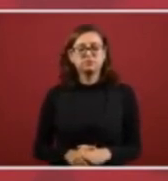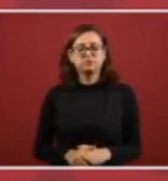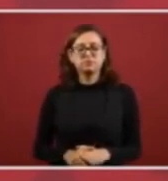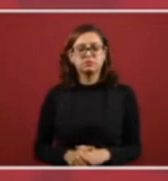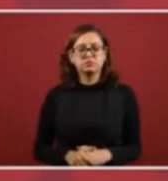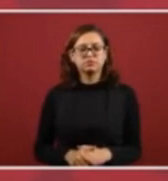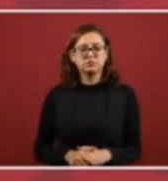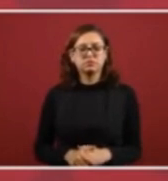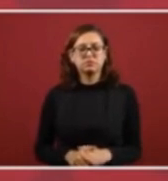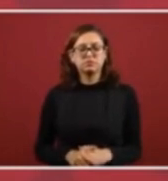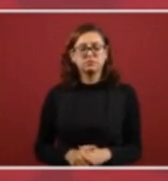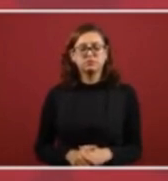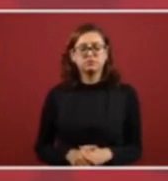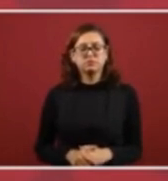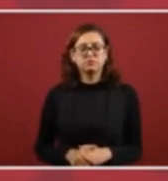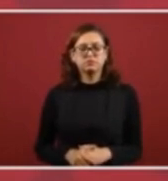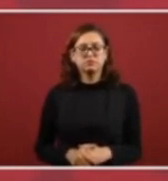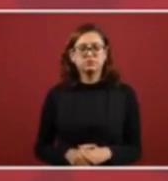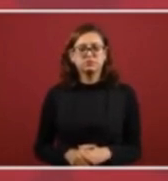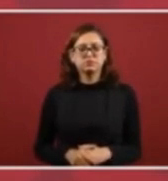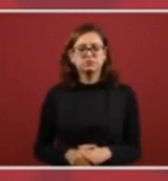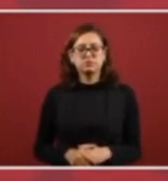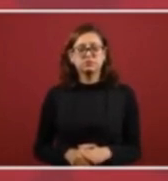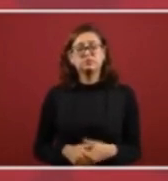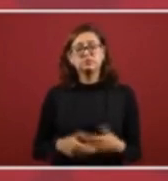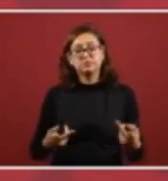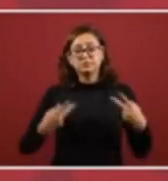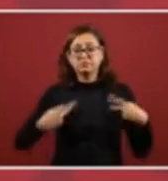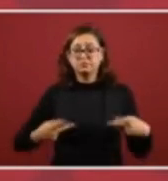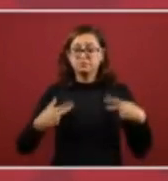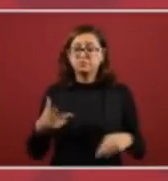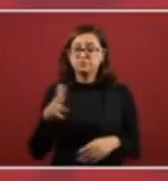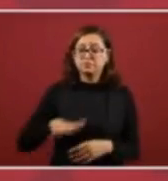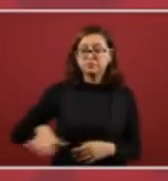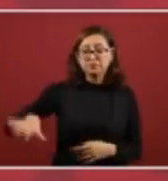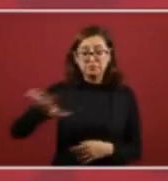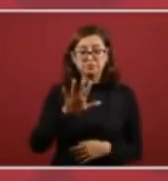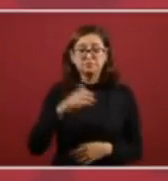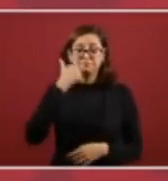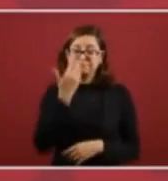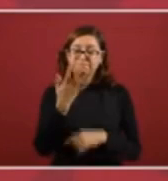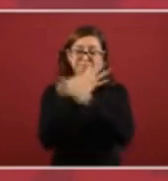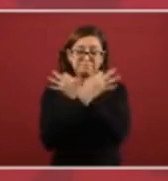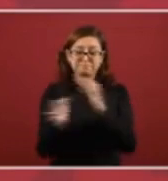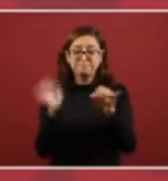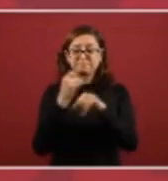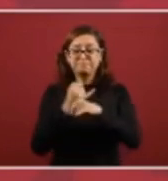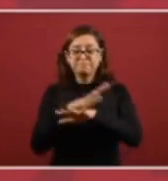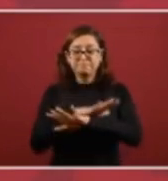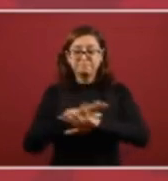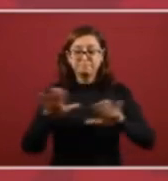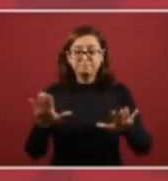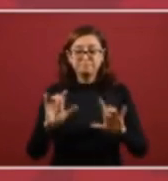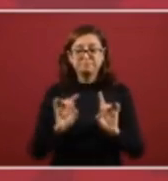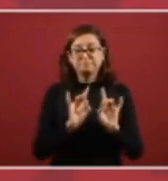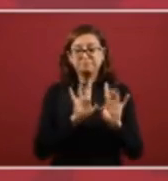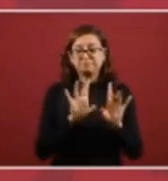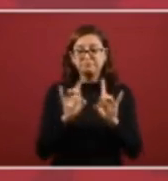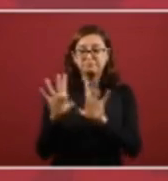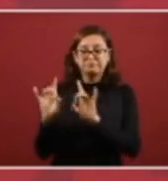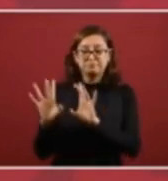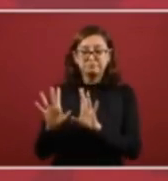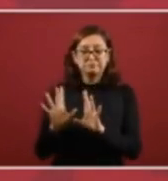queremos informar a la población sobre and we want to inform the populace about this, what's